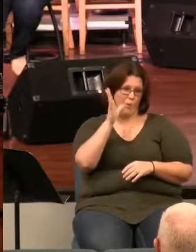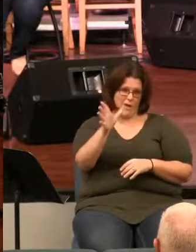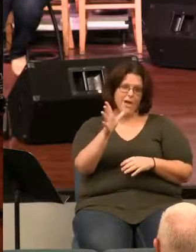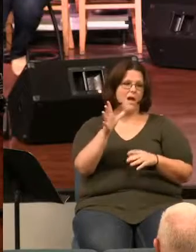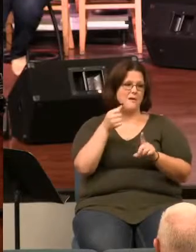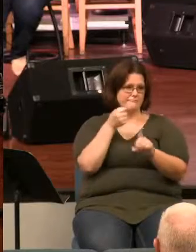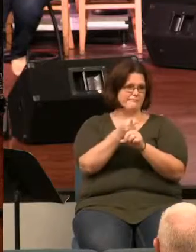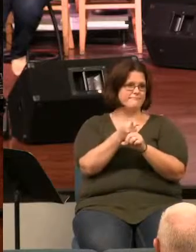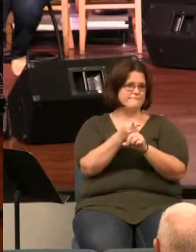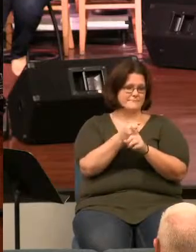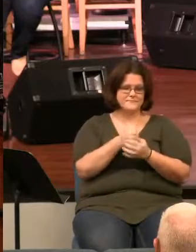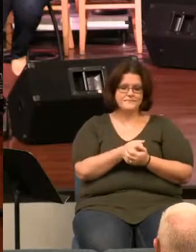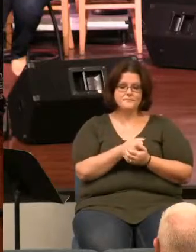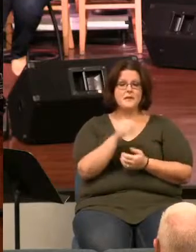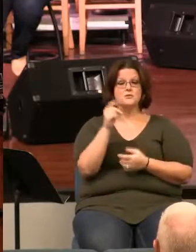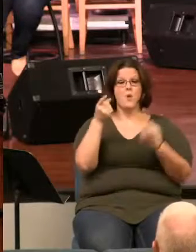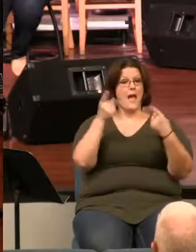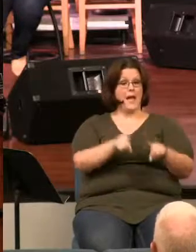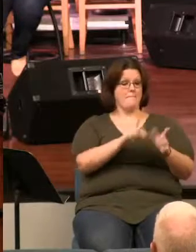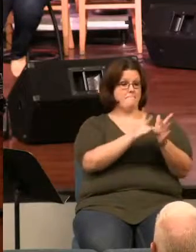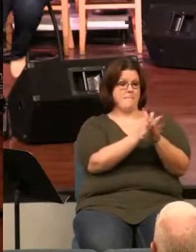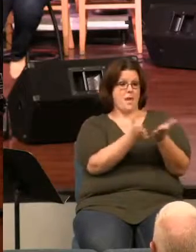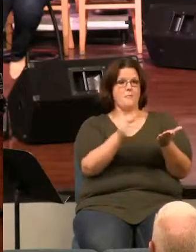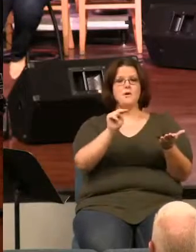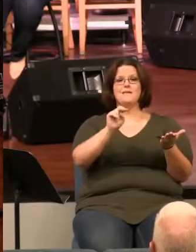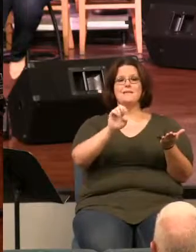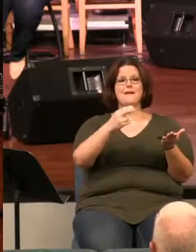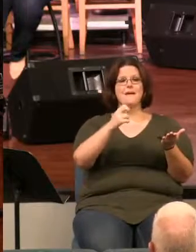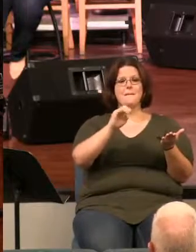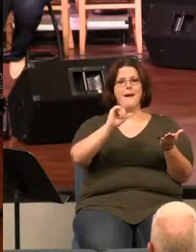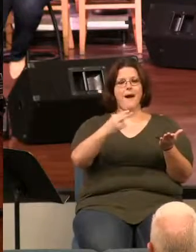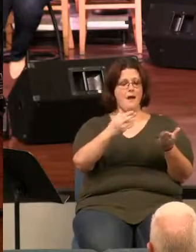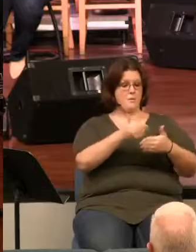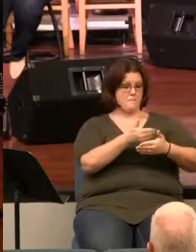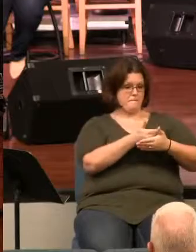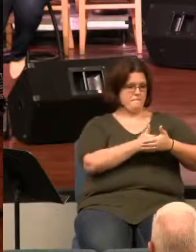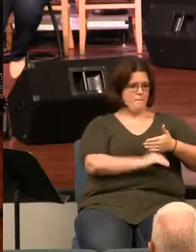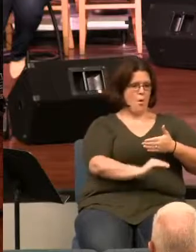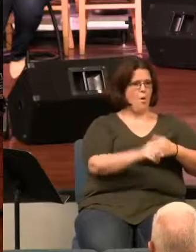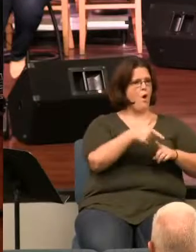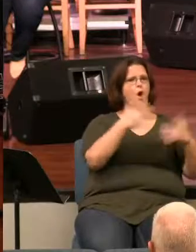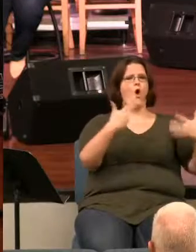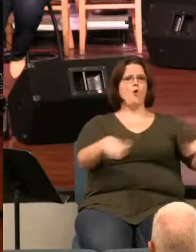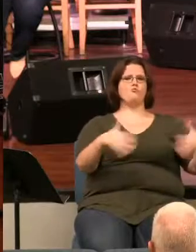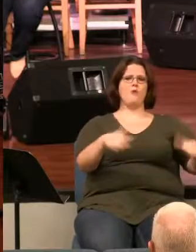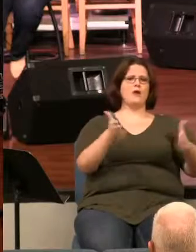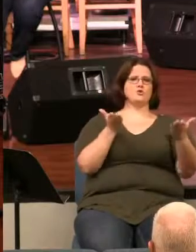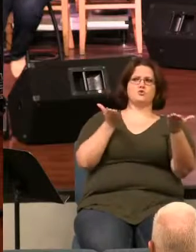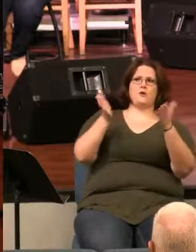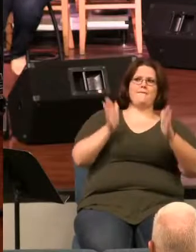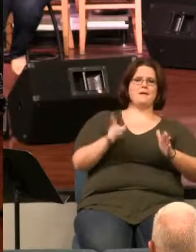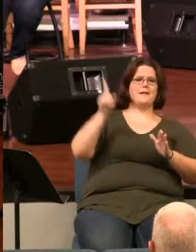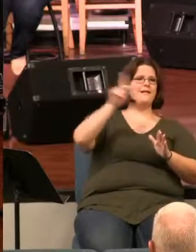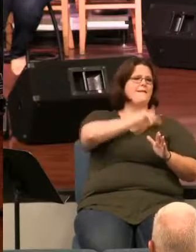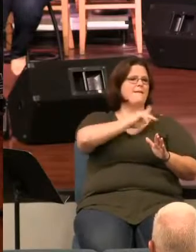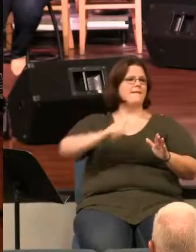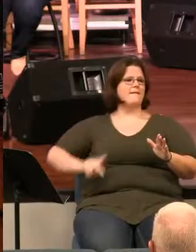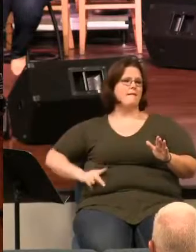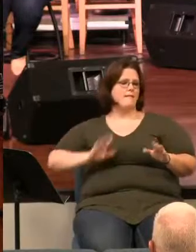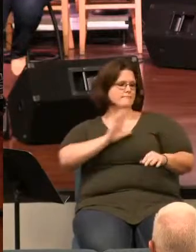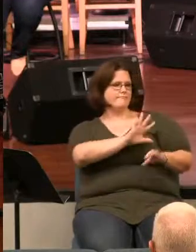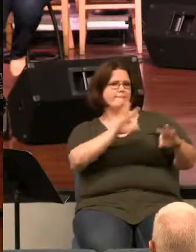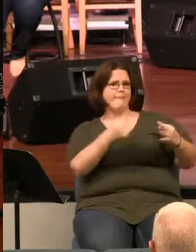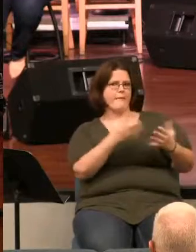the deal. Nehemiah was born in captivity. He was a servant of the king of an area